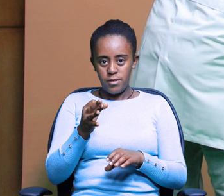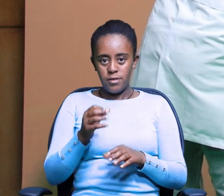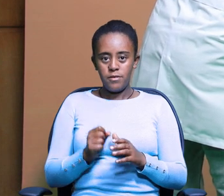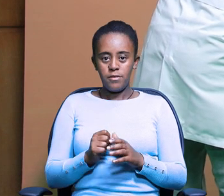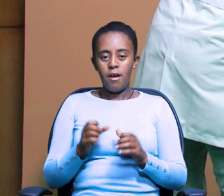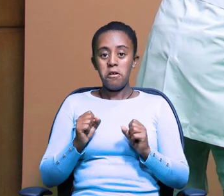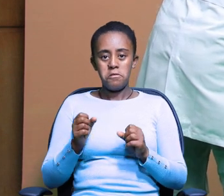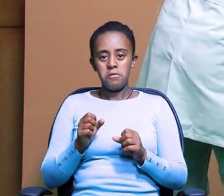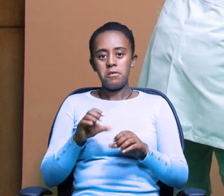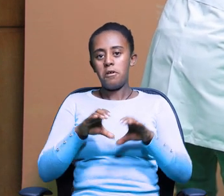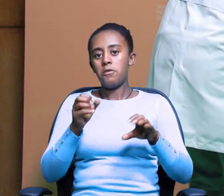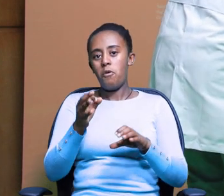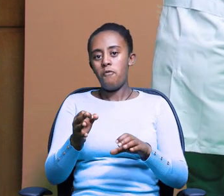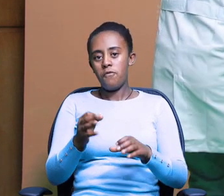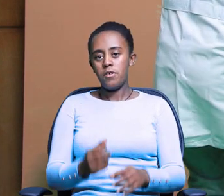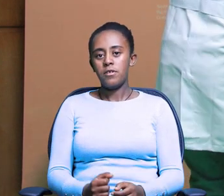a car has a current of